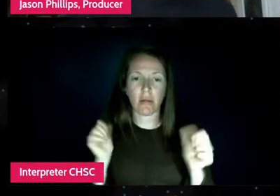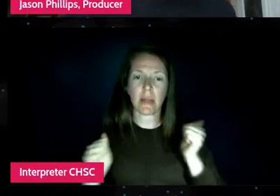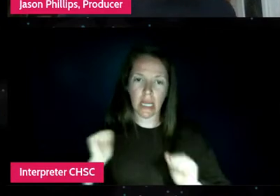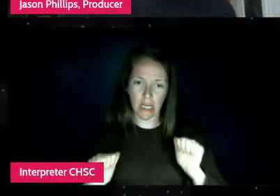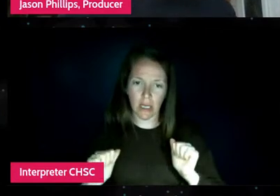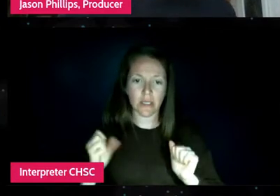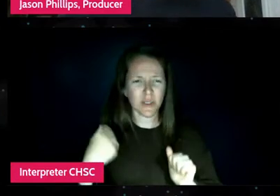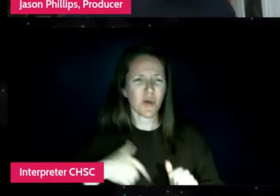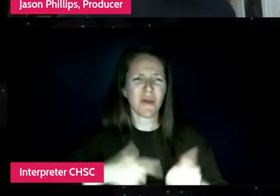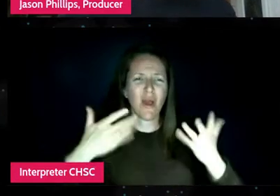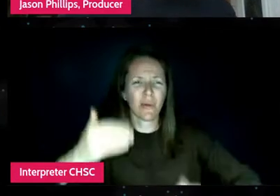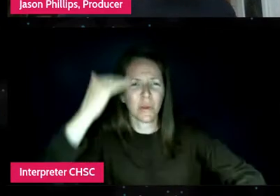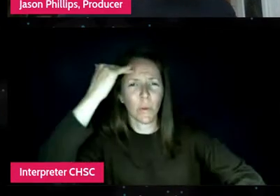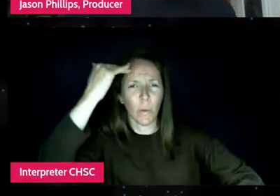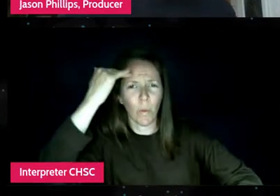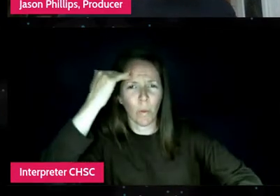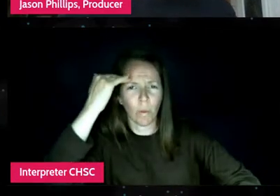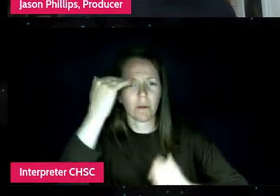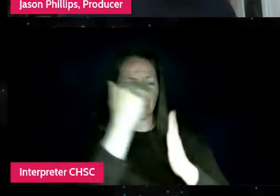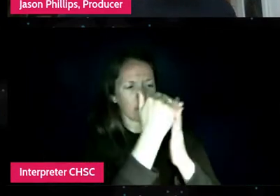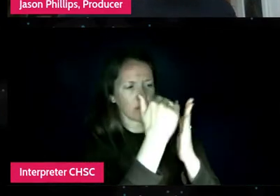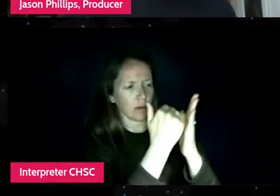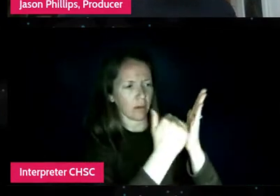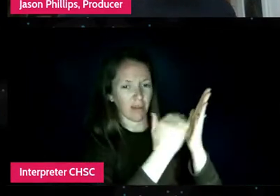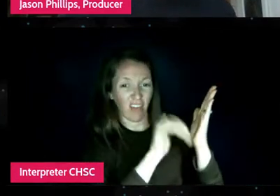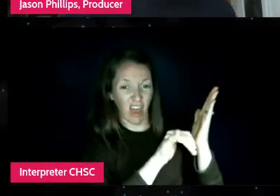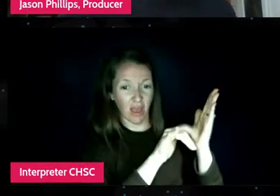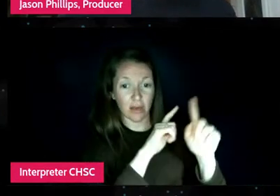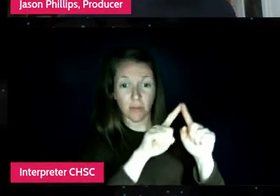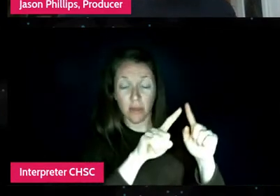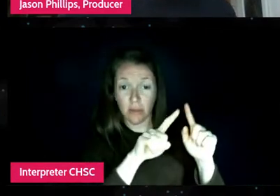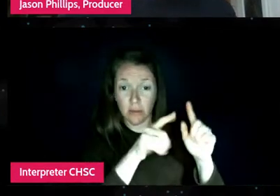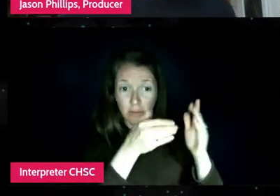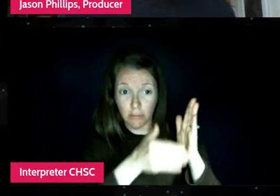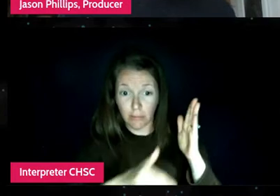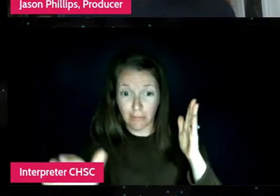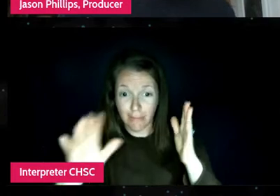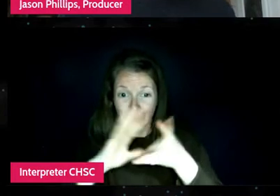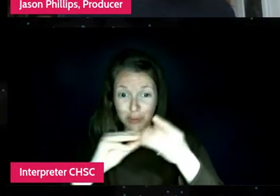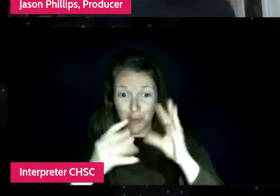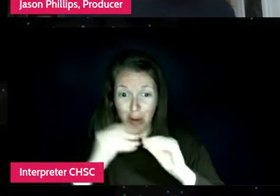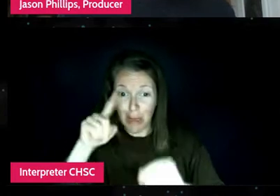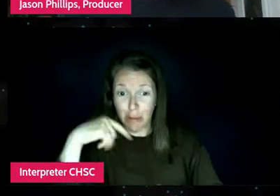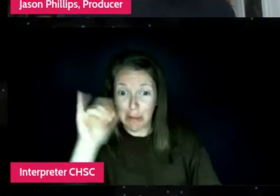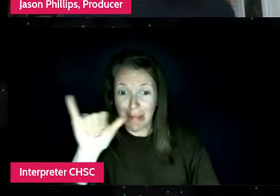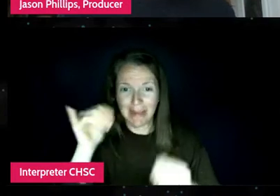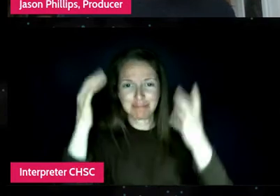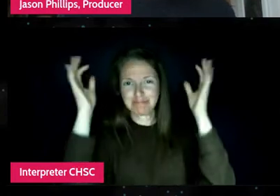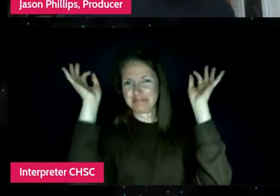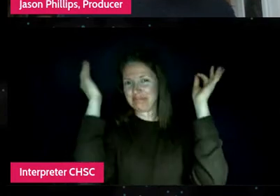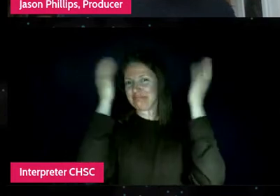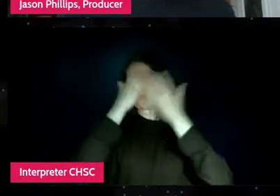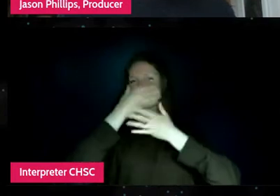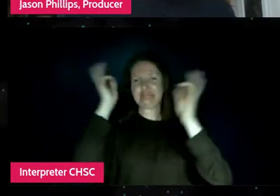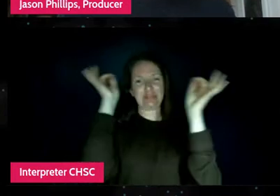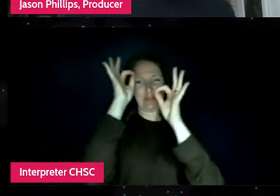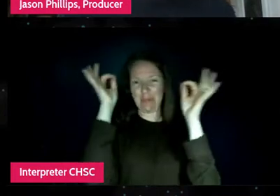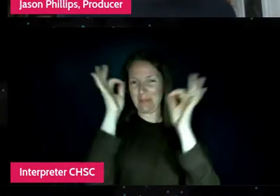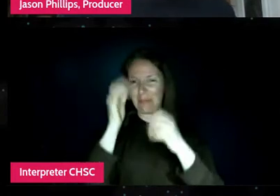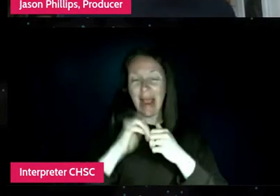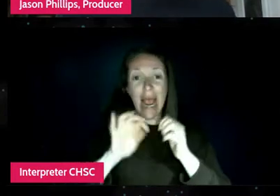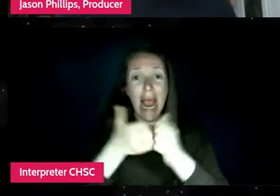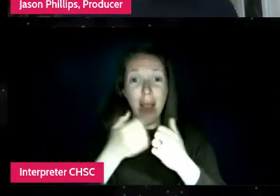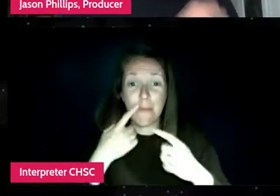So we knew that coming in. We did not know what the story was going to look like, how we were going to achieve